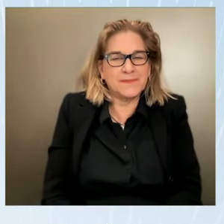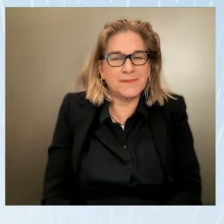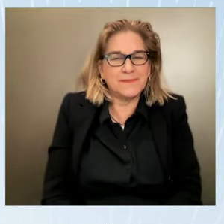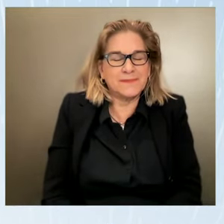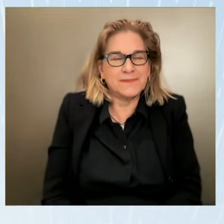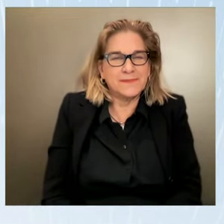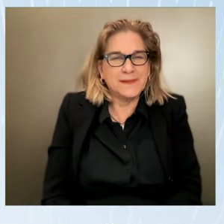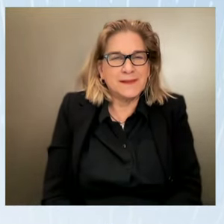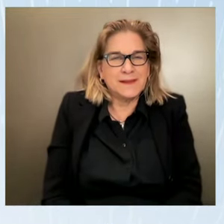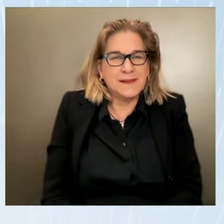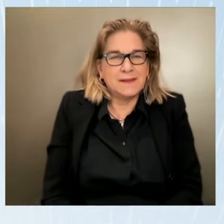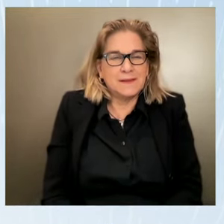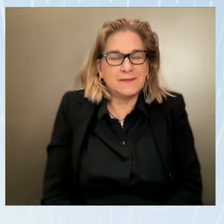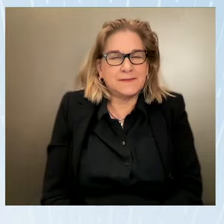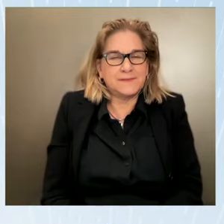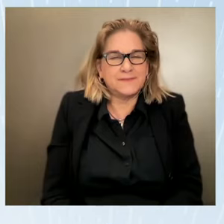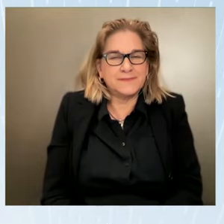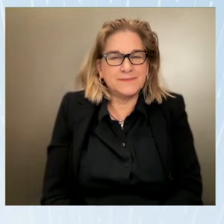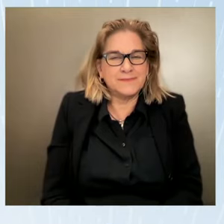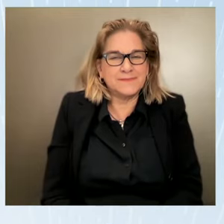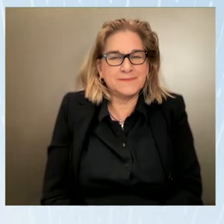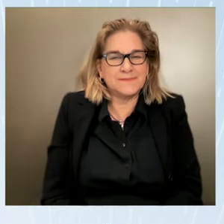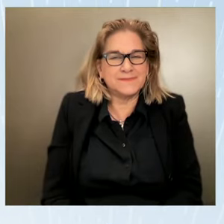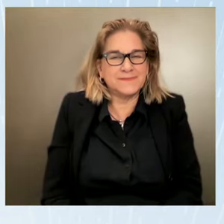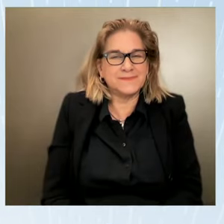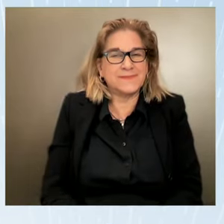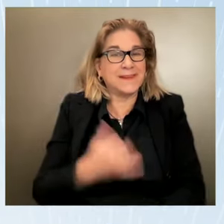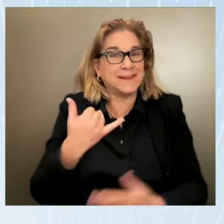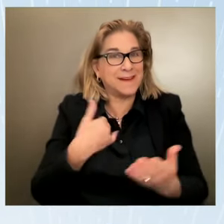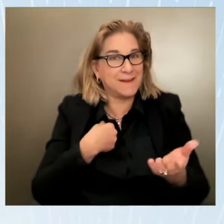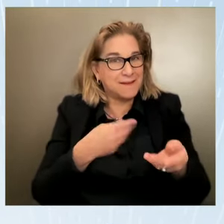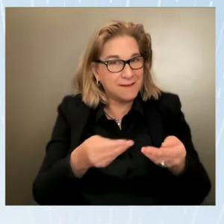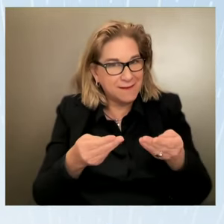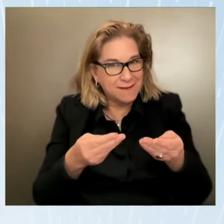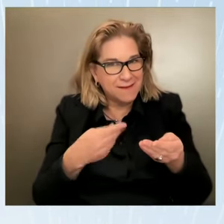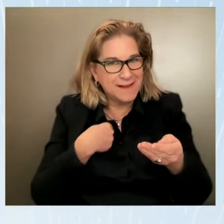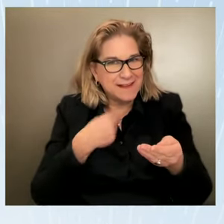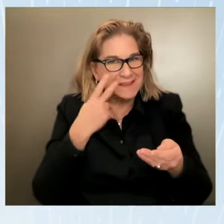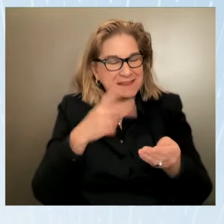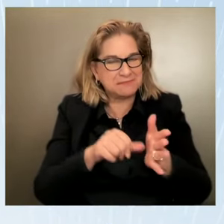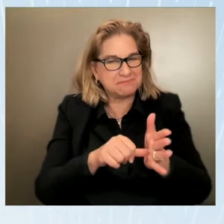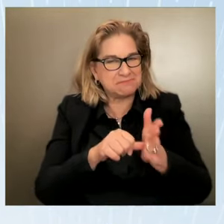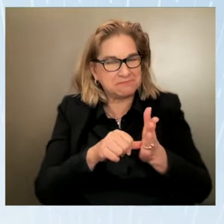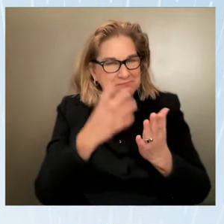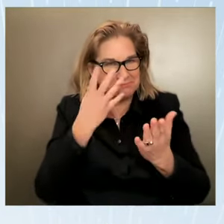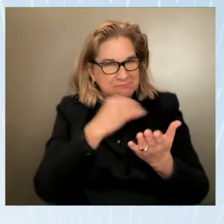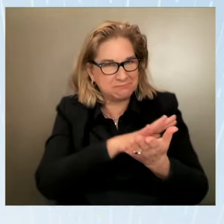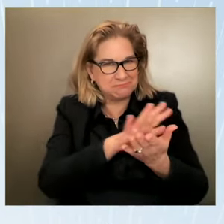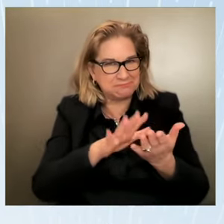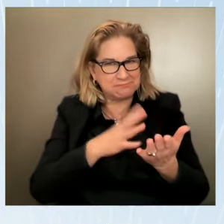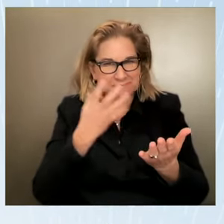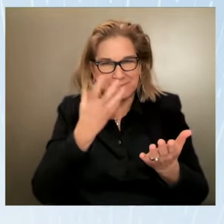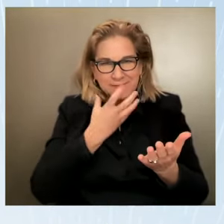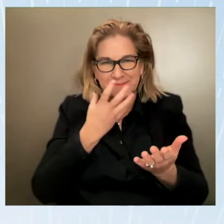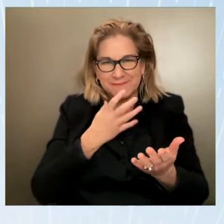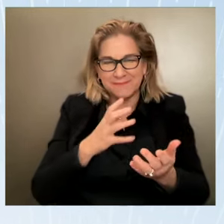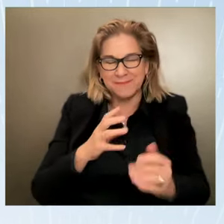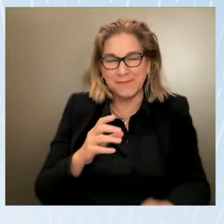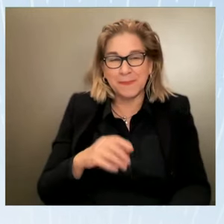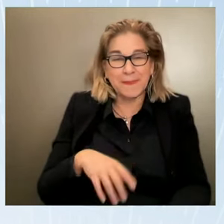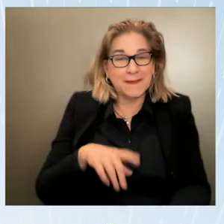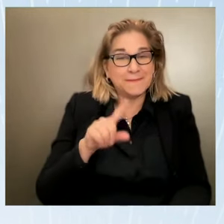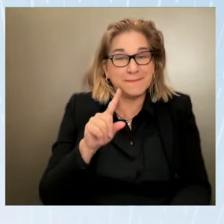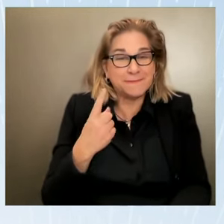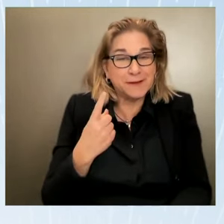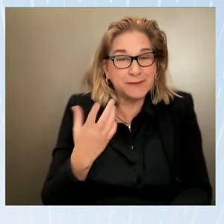So I see some very impressive looking awards here too. Our very first awardee, the Centro de los Derechos del Migrante, the Center